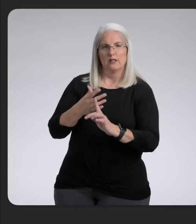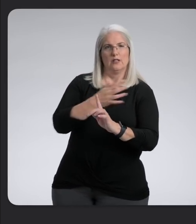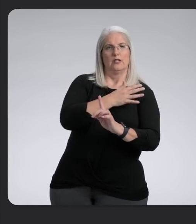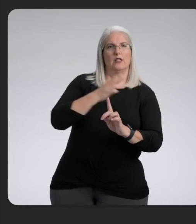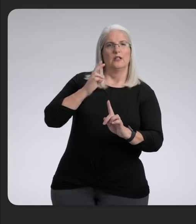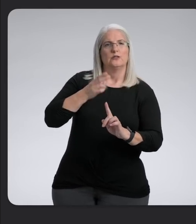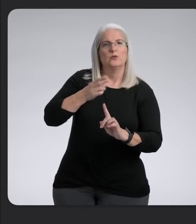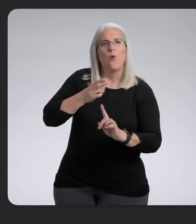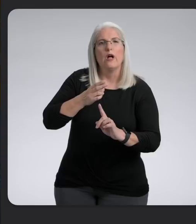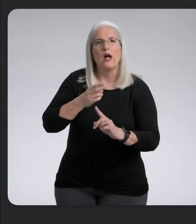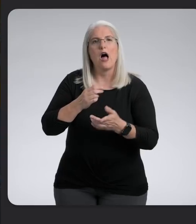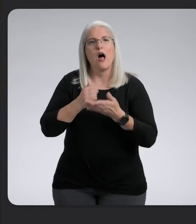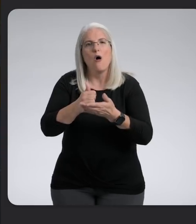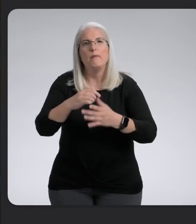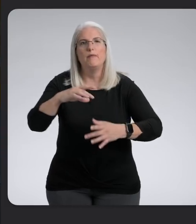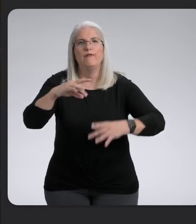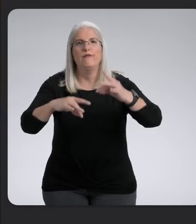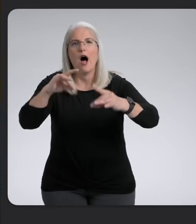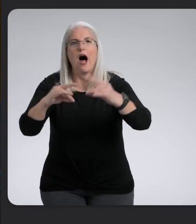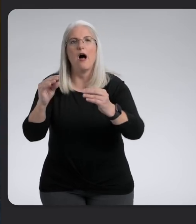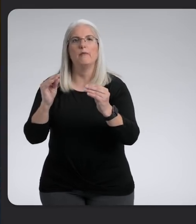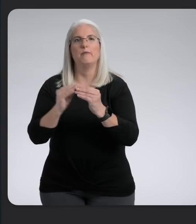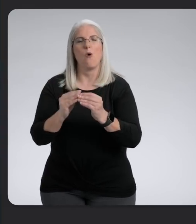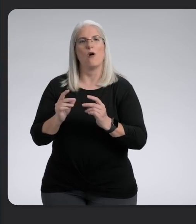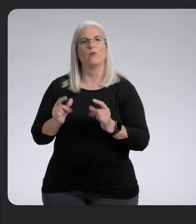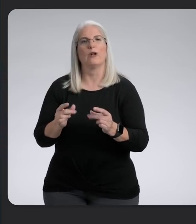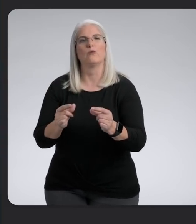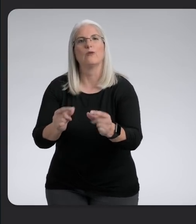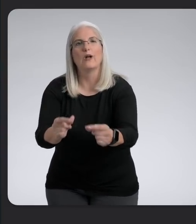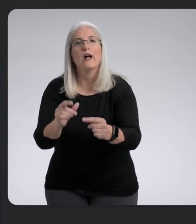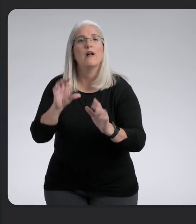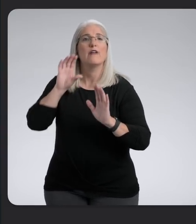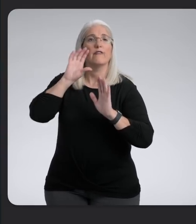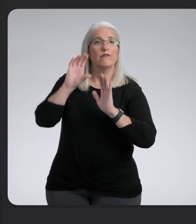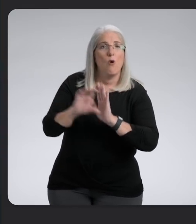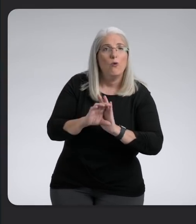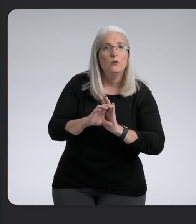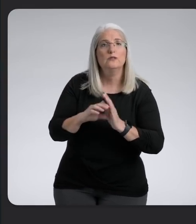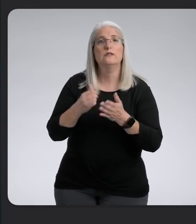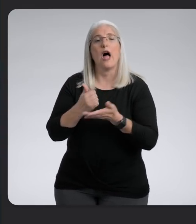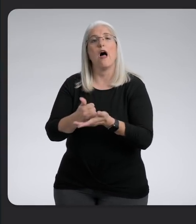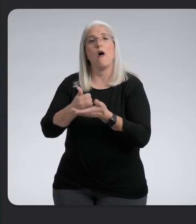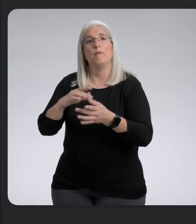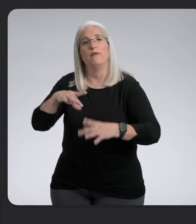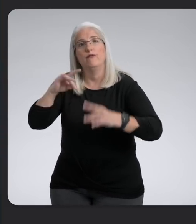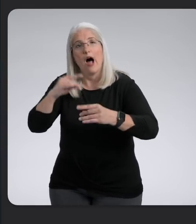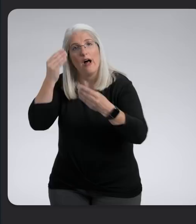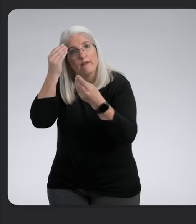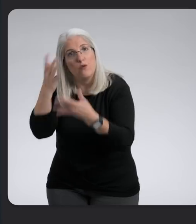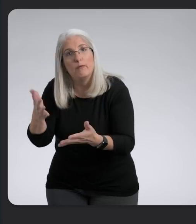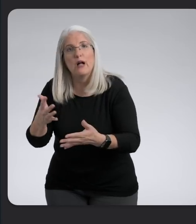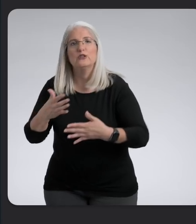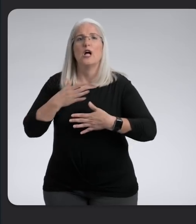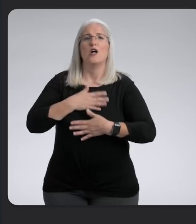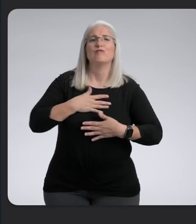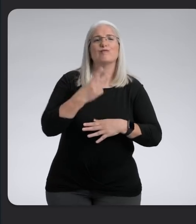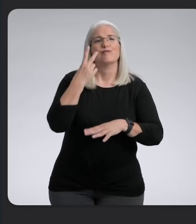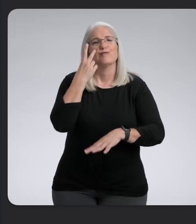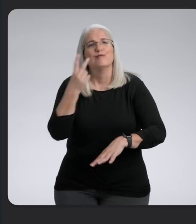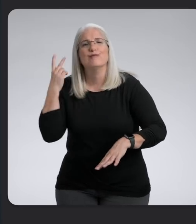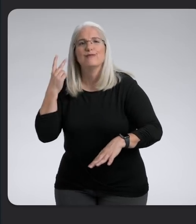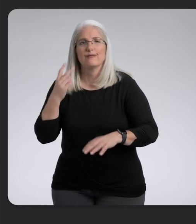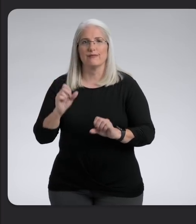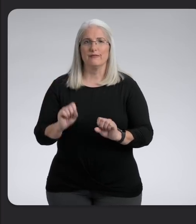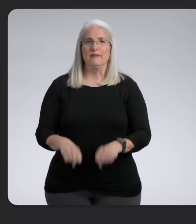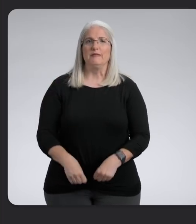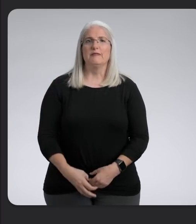discover more in your photos, quickly find what you're looking for, and even relive special moments. Let's get started with a feature